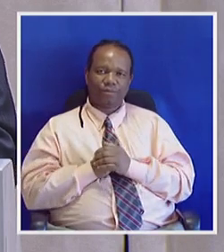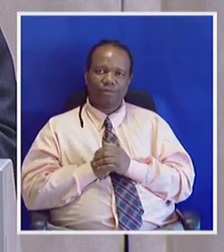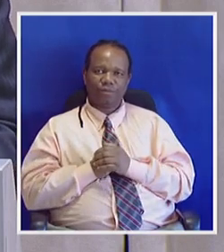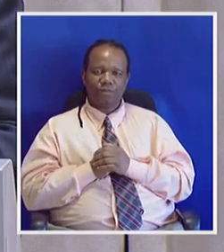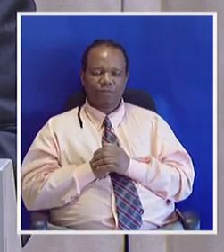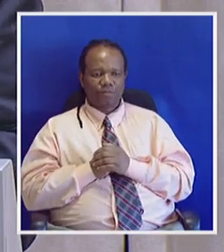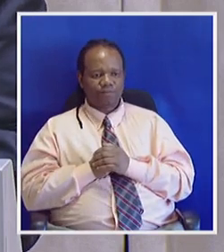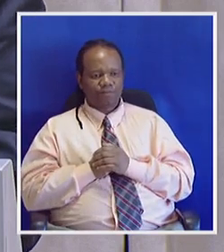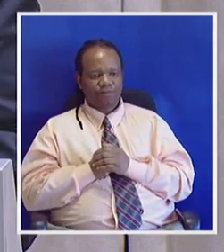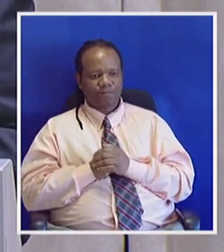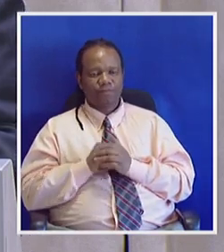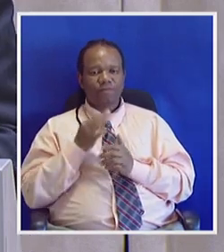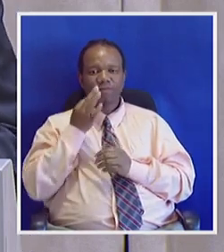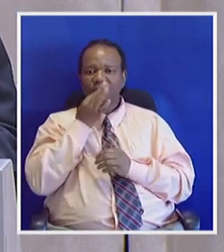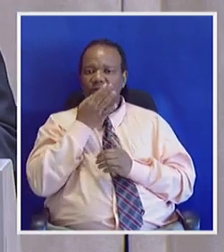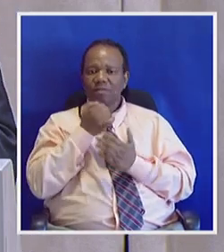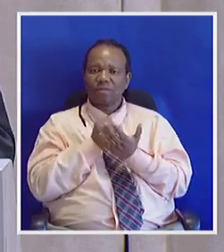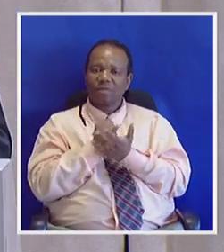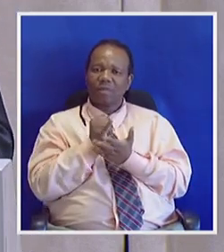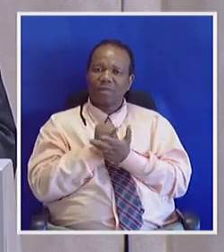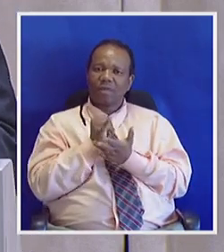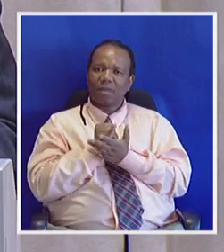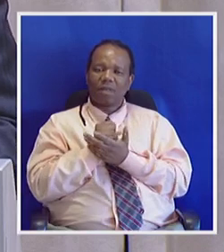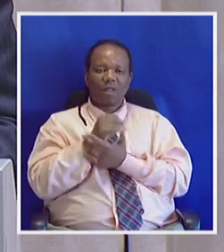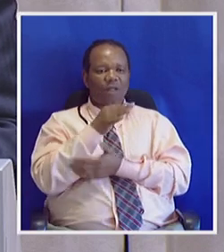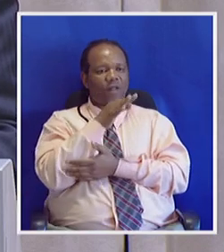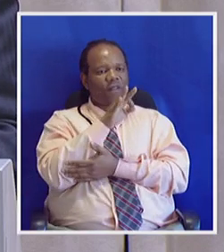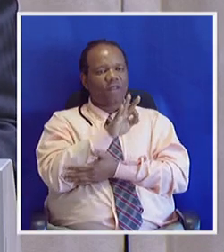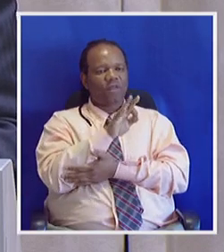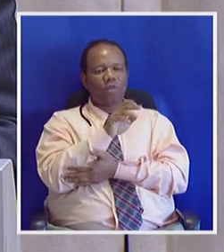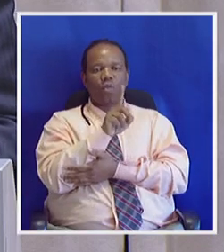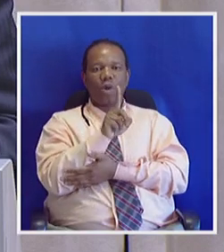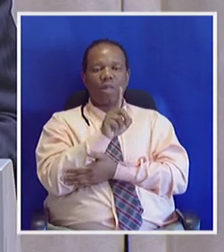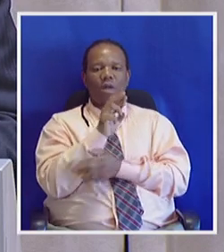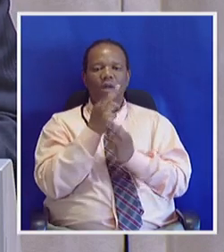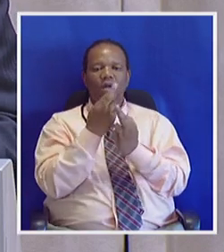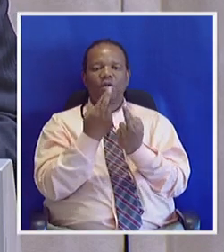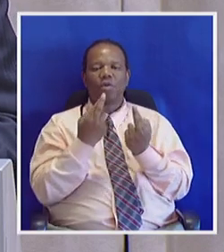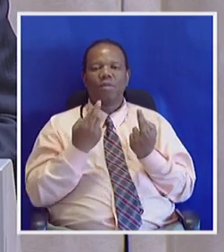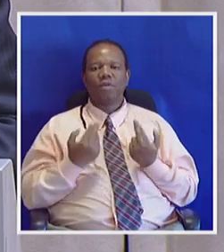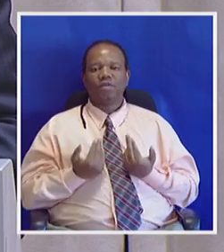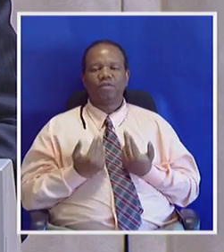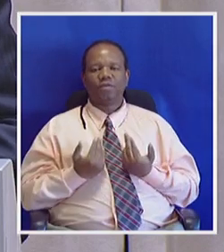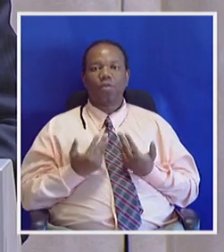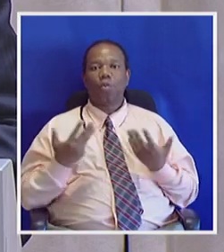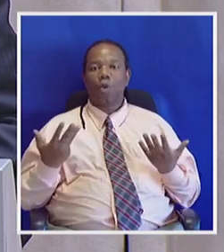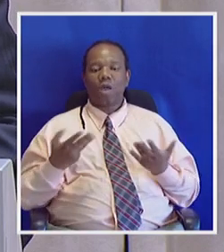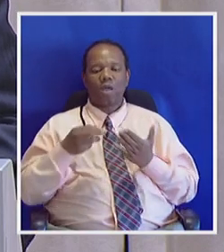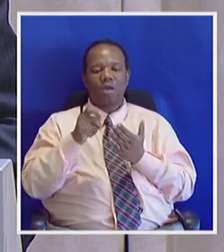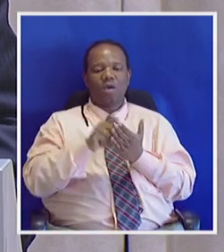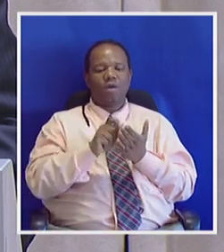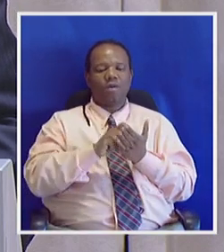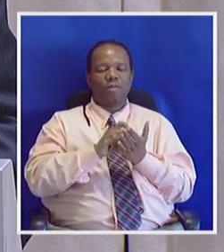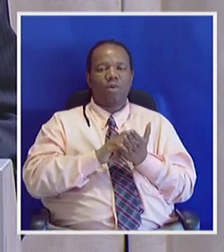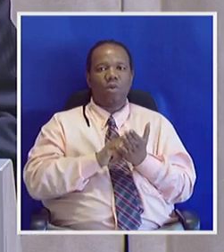as I mentioned earlier, there are 31 recommendations in the report of the